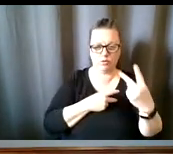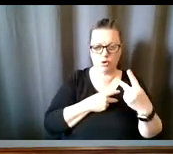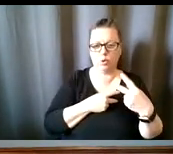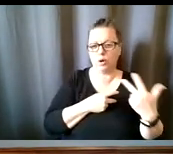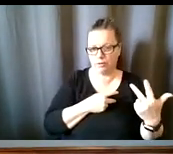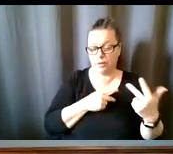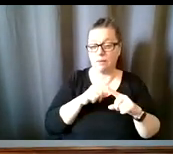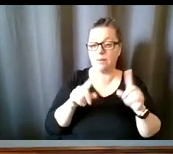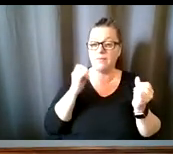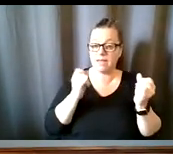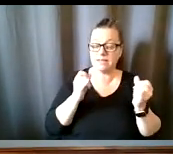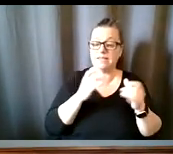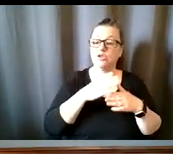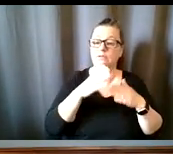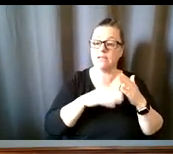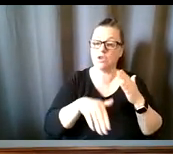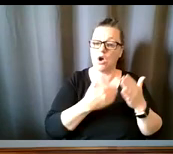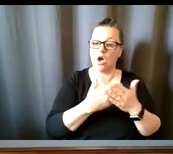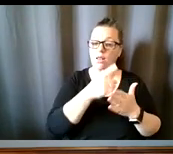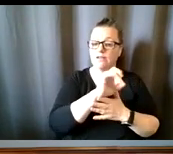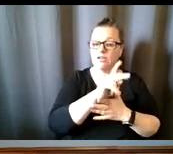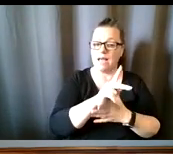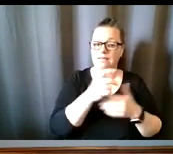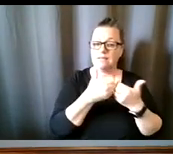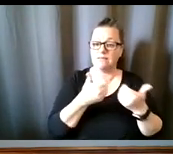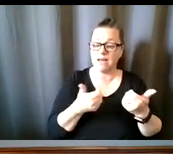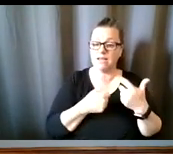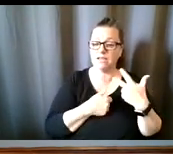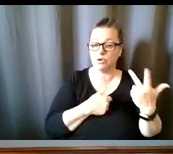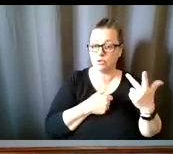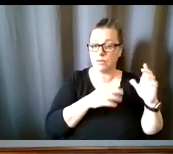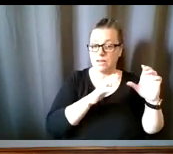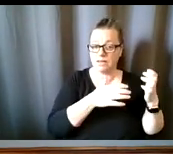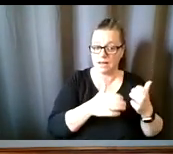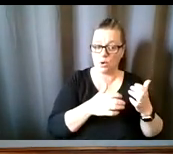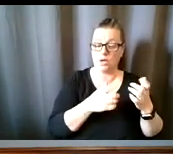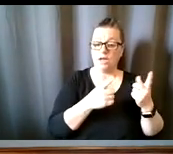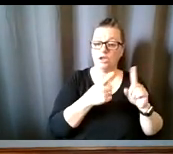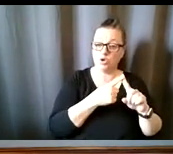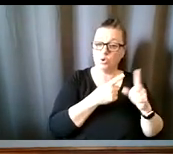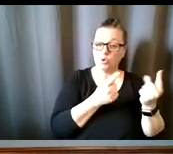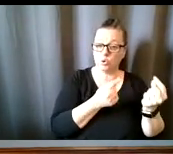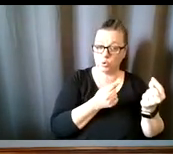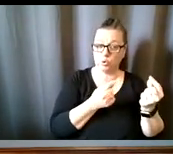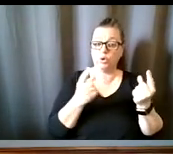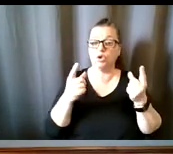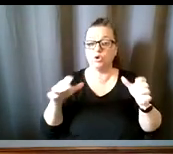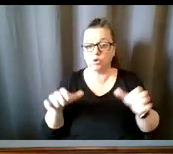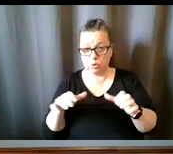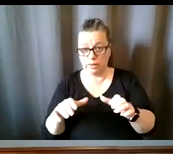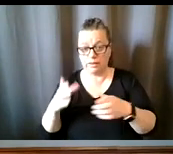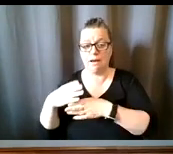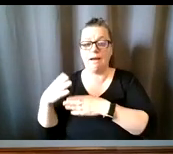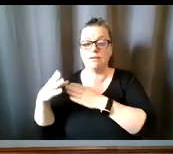idea is to complete all of our tasks, and we usually divide it into 3 categories of to do, doing, and done, with doing being where we